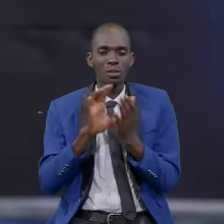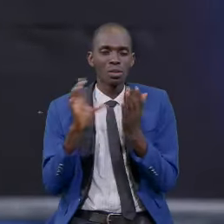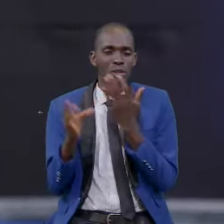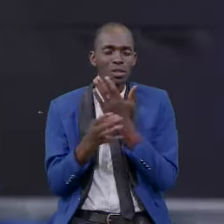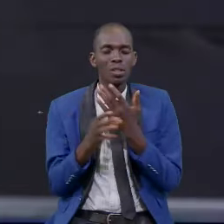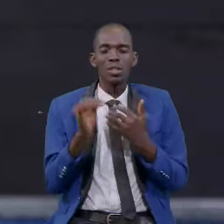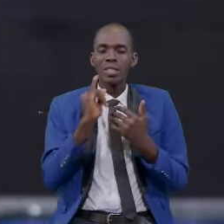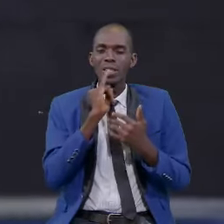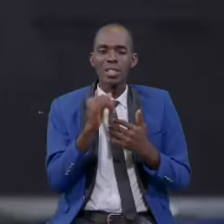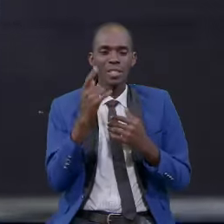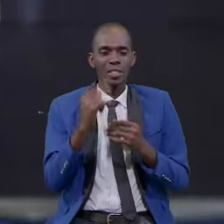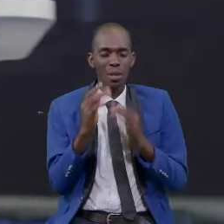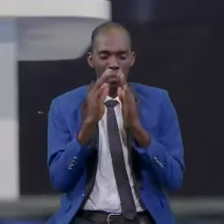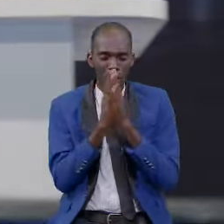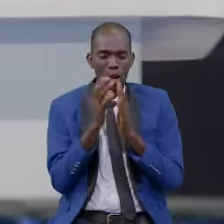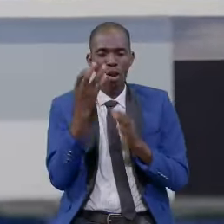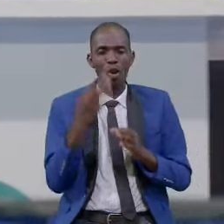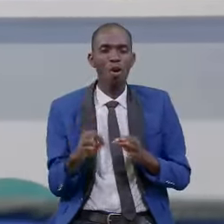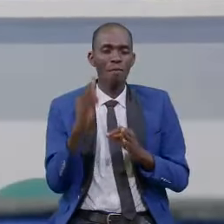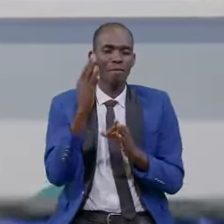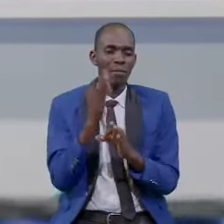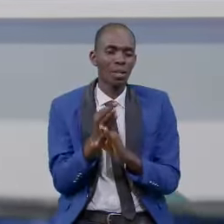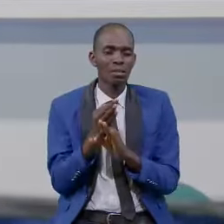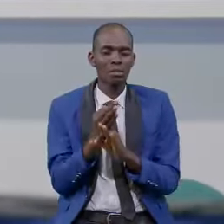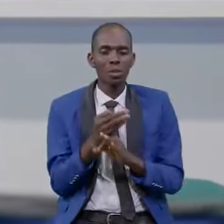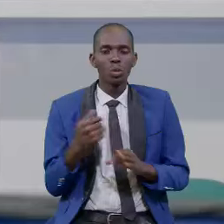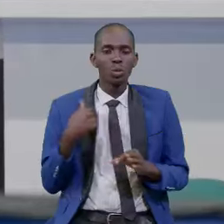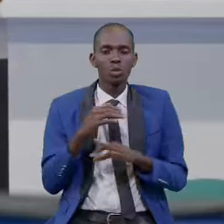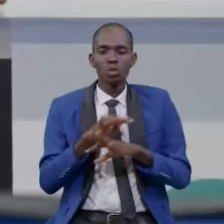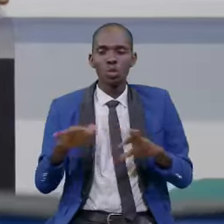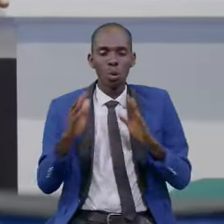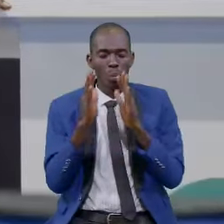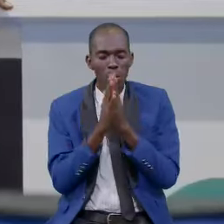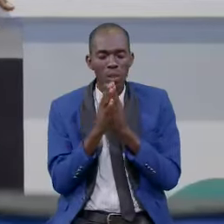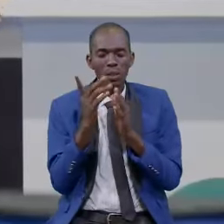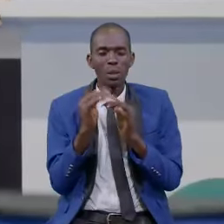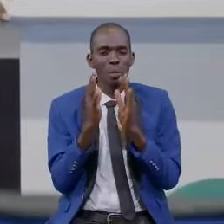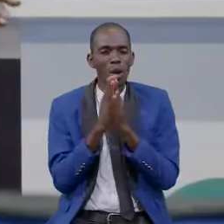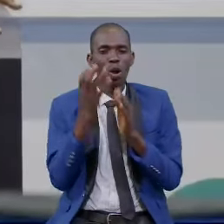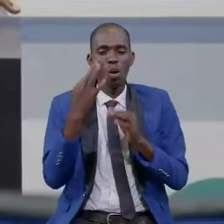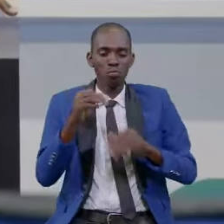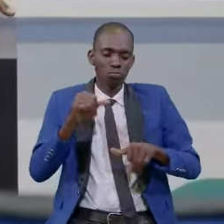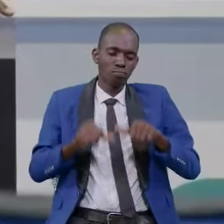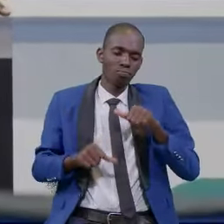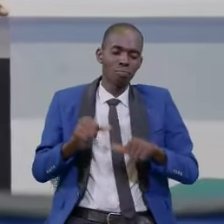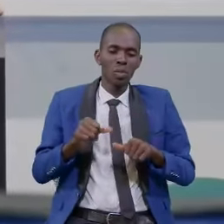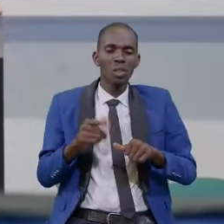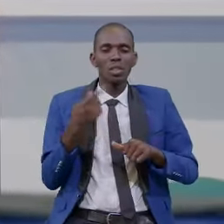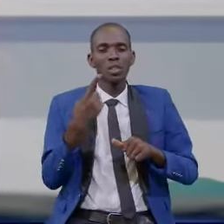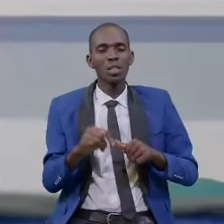don't pray the prayer of doubting, the prayer of maybe, the prayer